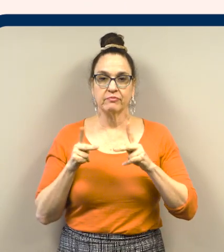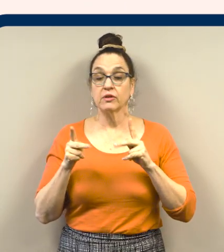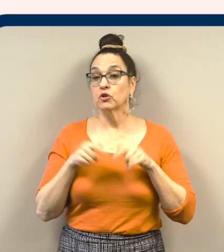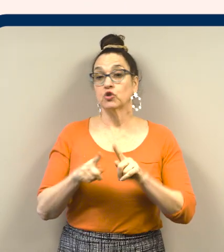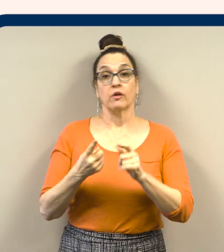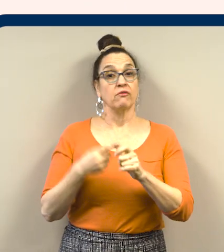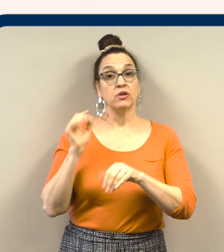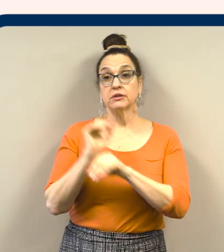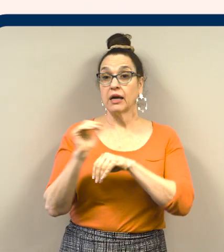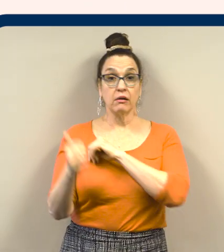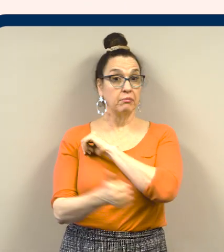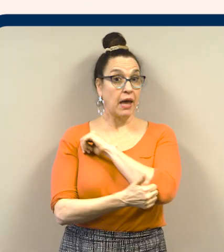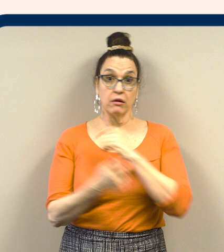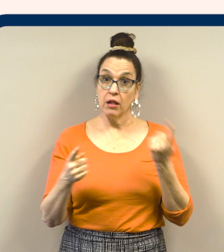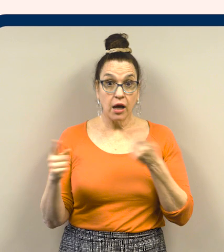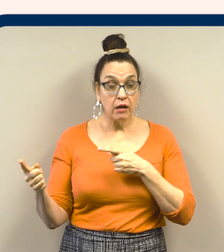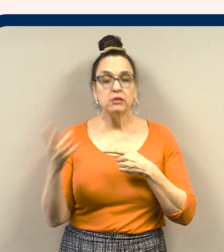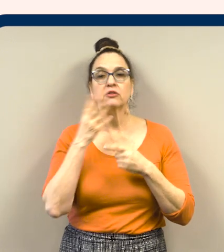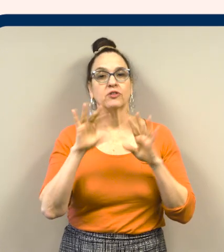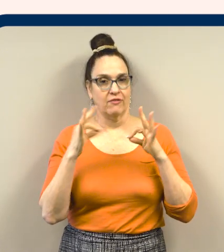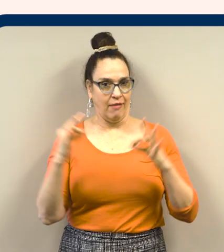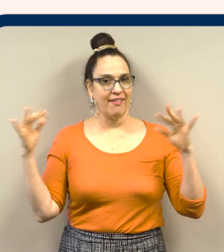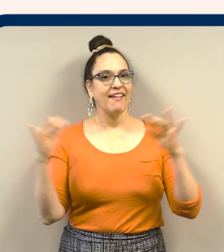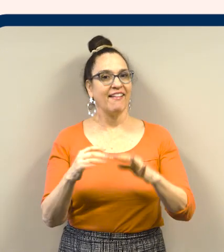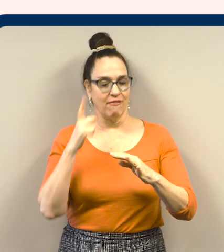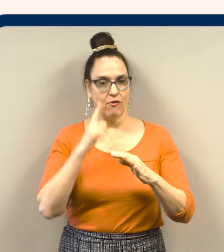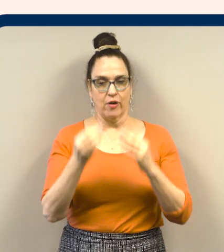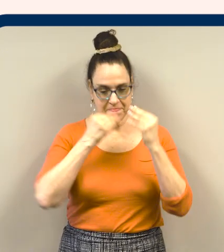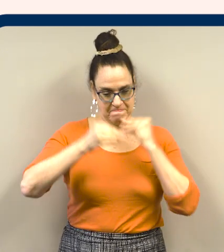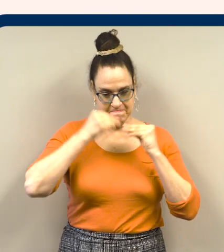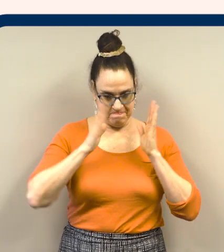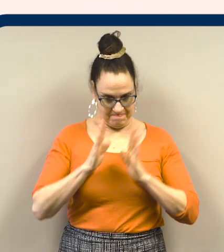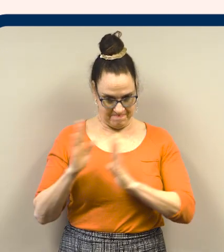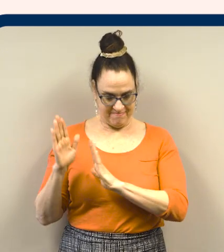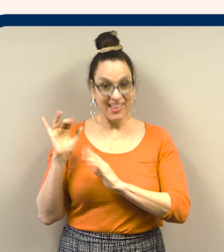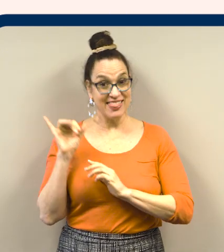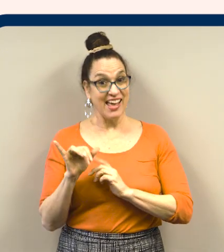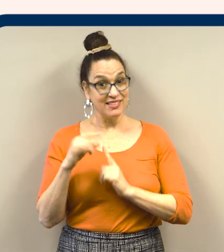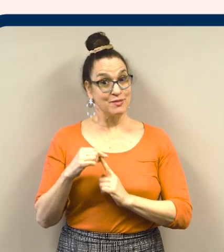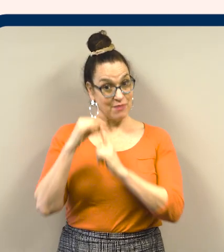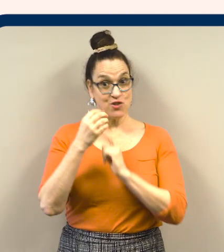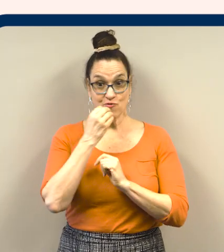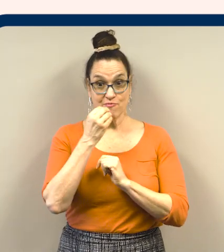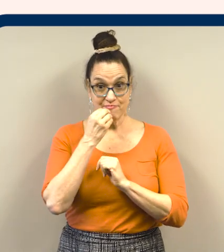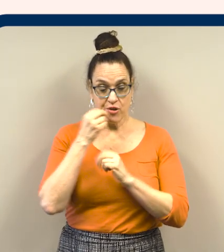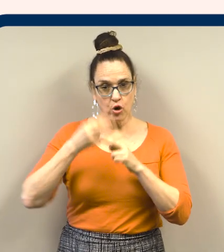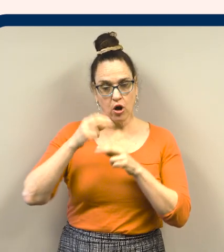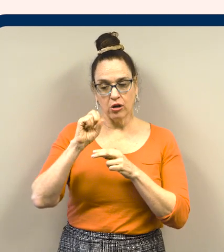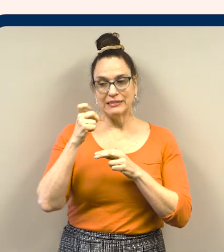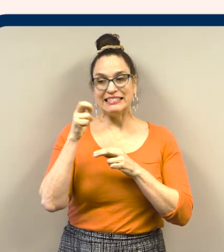On the first night of Passover, Jewish families gather for a Seder, a special meal that follows a structured